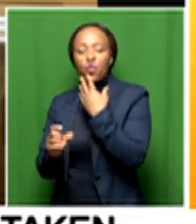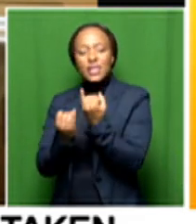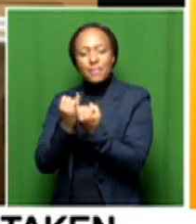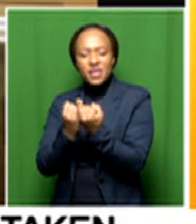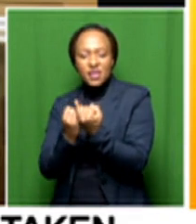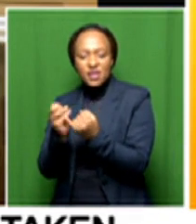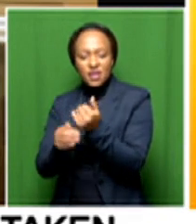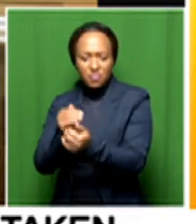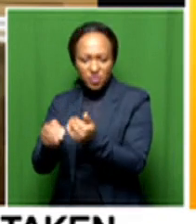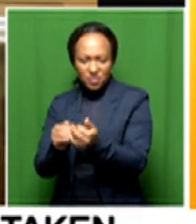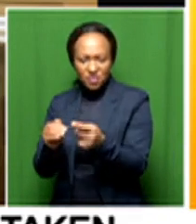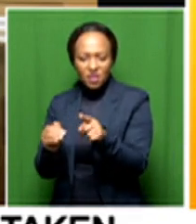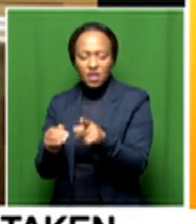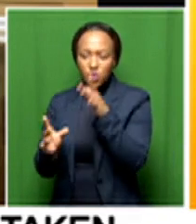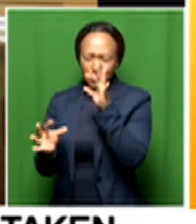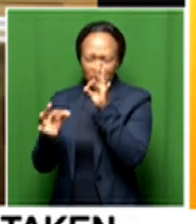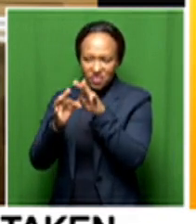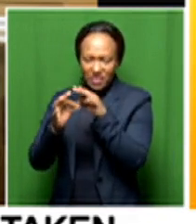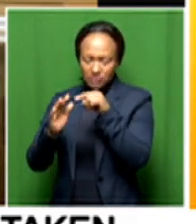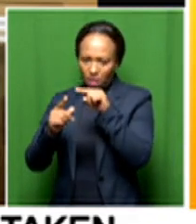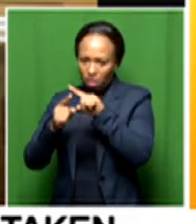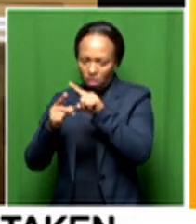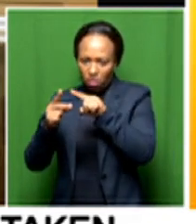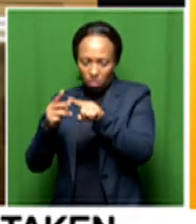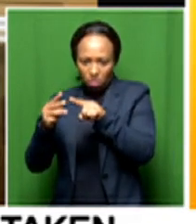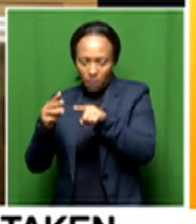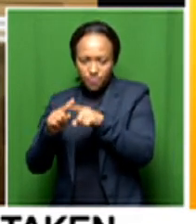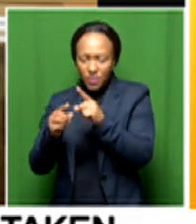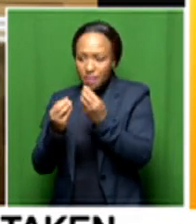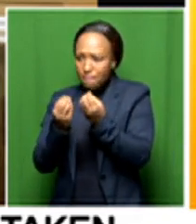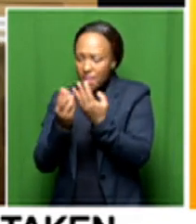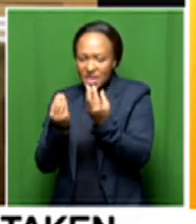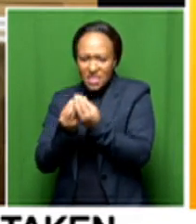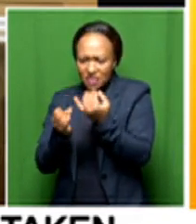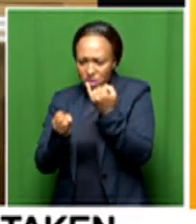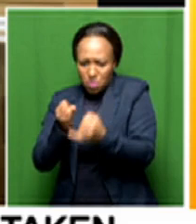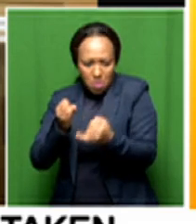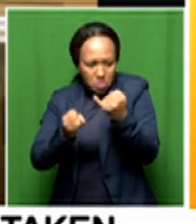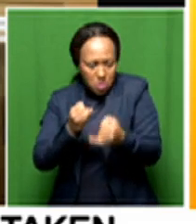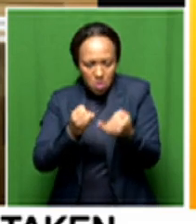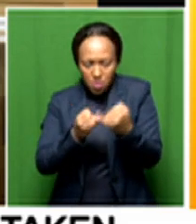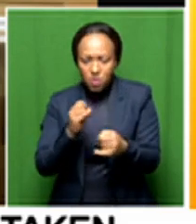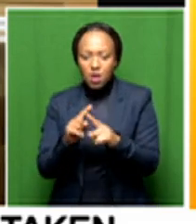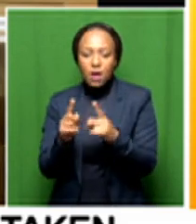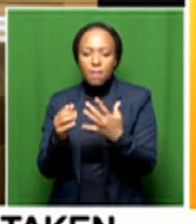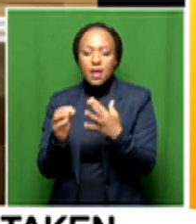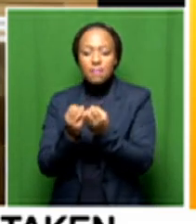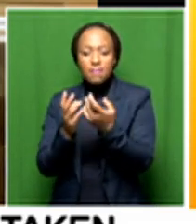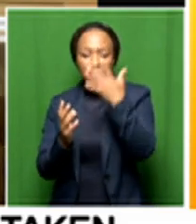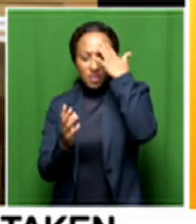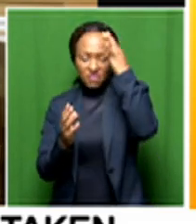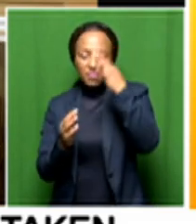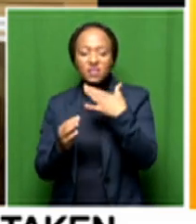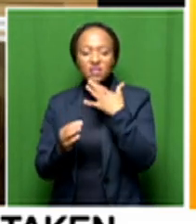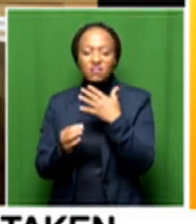But let's not go into specifics, but there are so many examples of what's gone wrong here. And a lot of the time, government is accused of paying